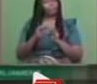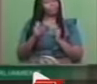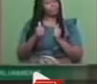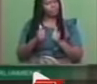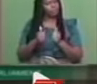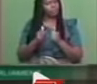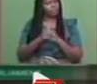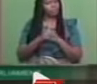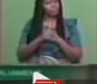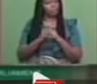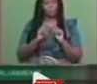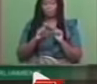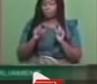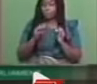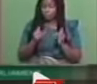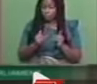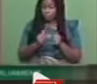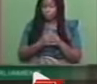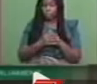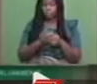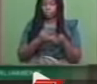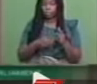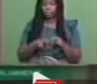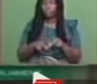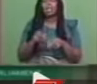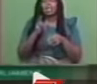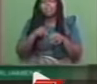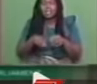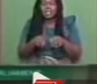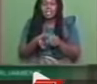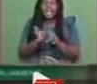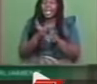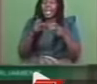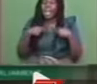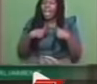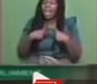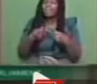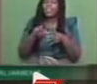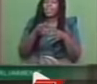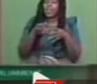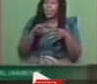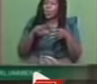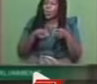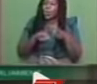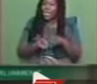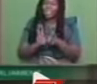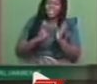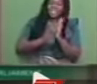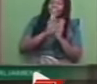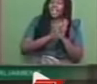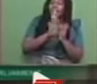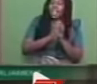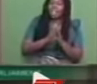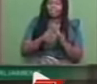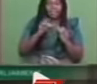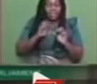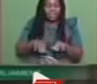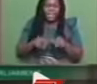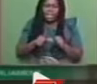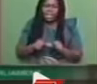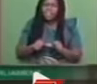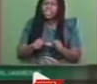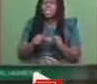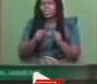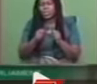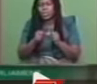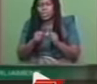in creating sustainable development through an innovation-led and knowledge-driven economy. We established